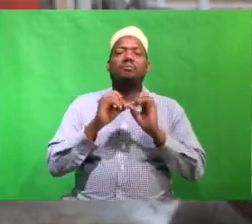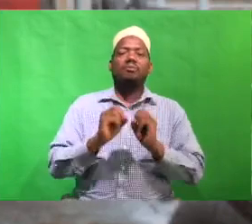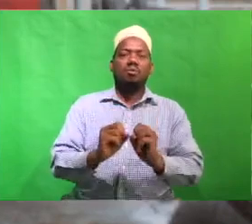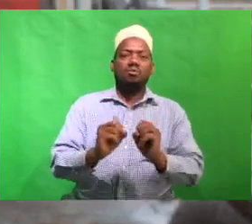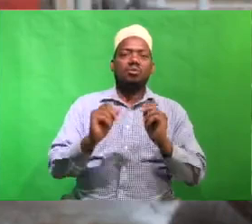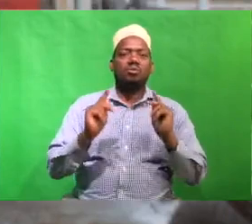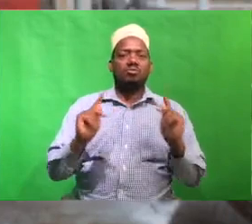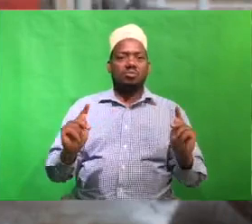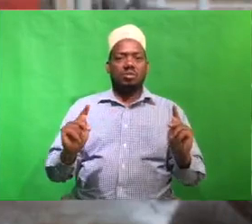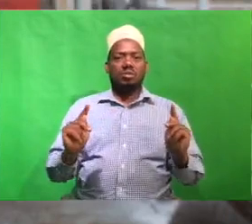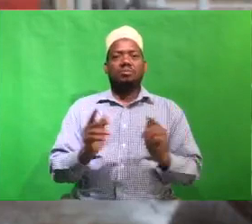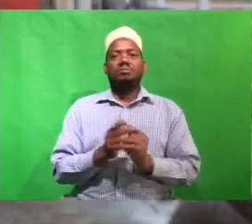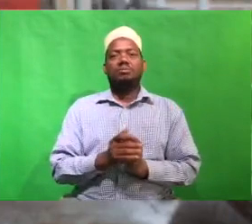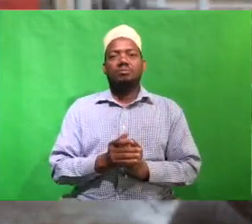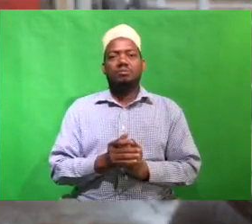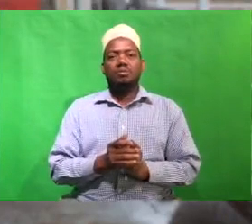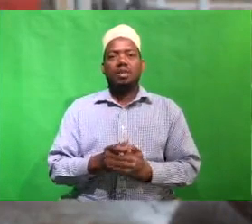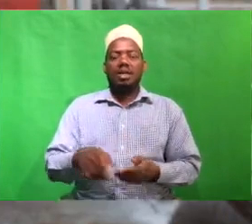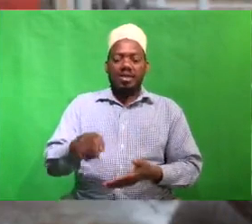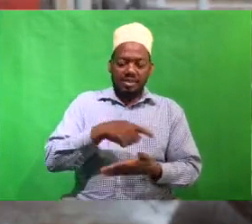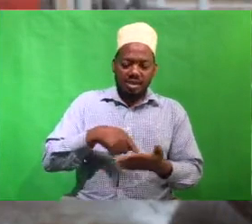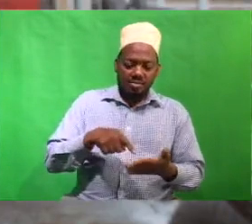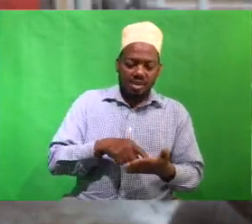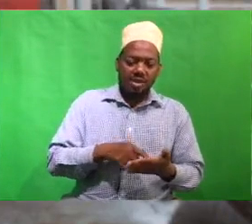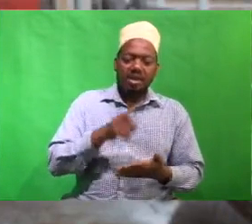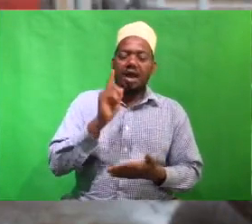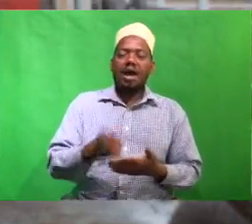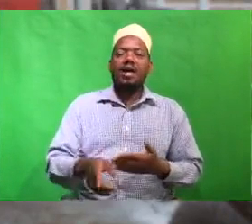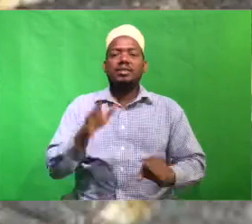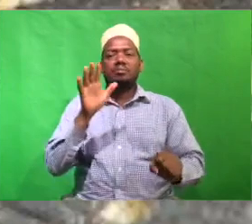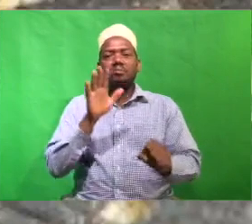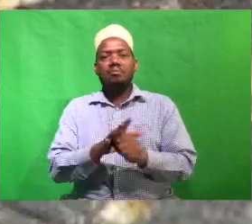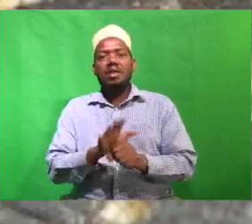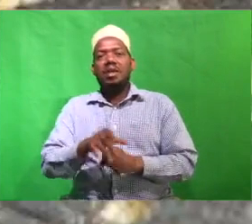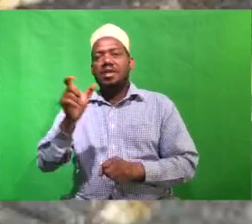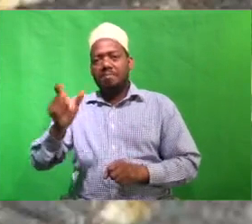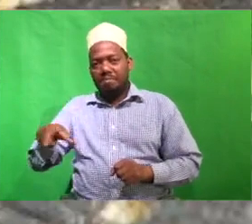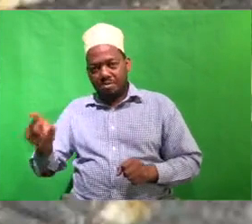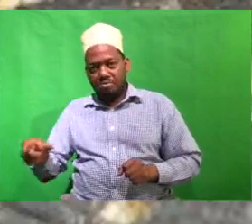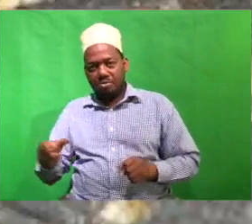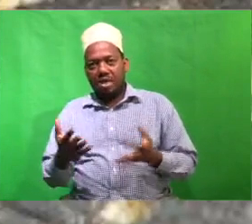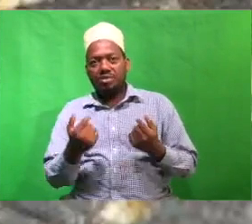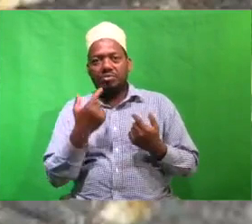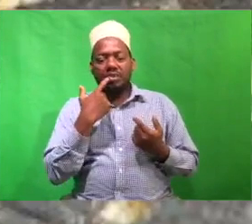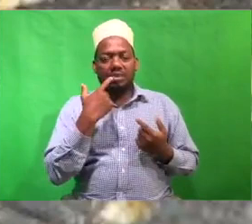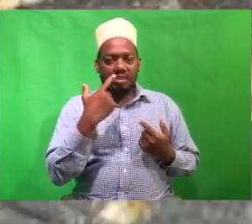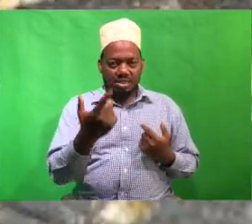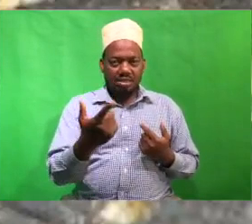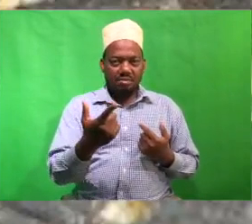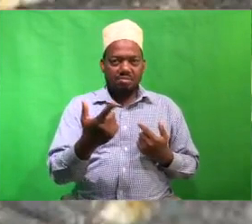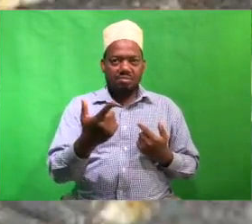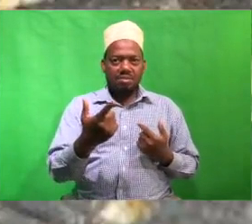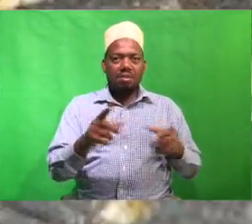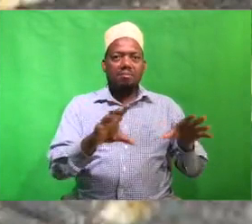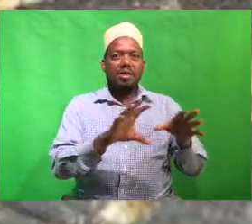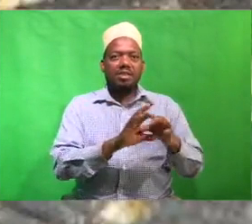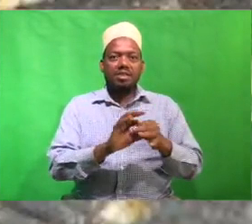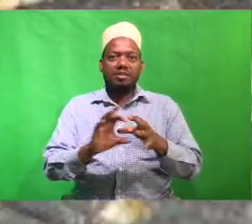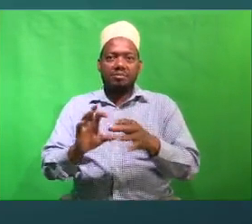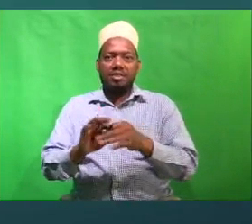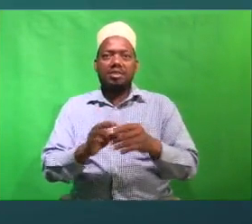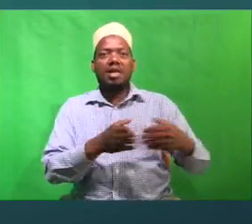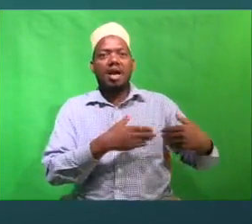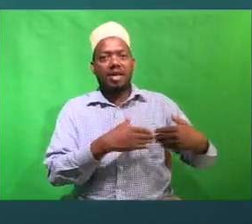good. The town area is many people. As you say, they can participate in their own duties, and the